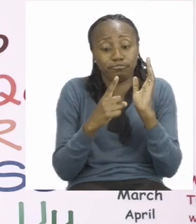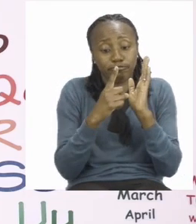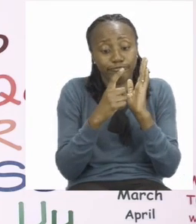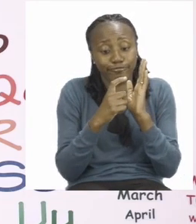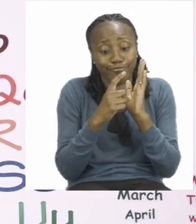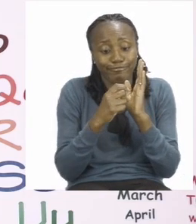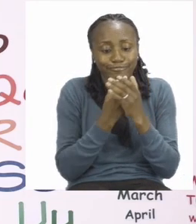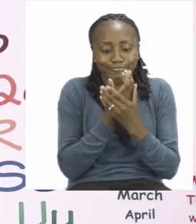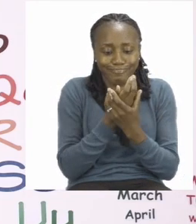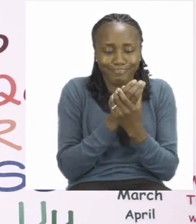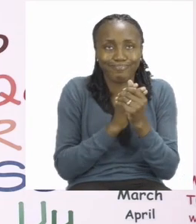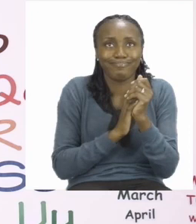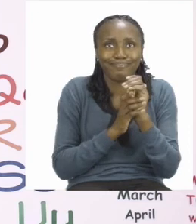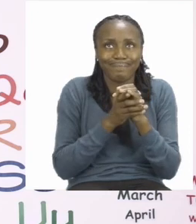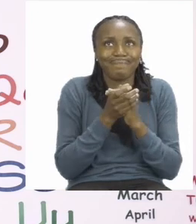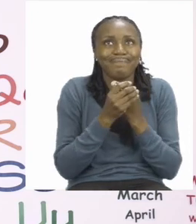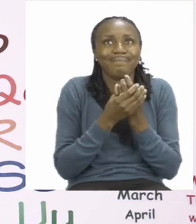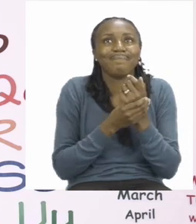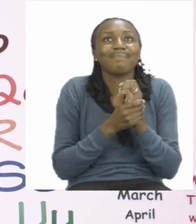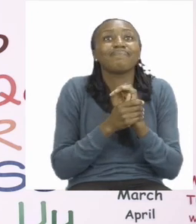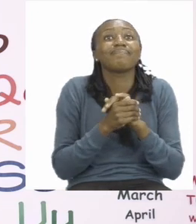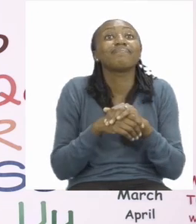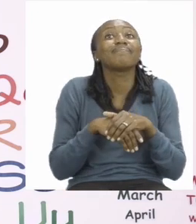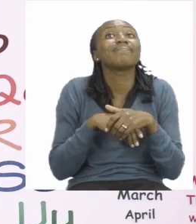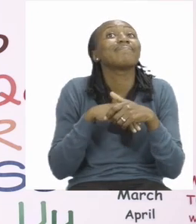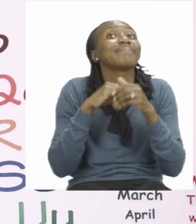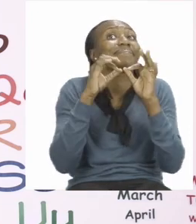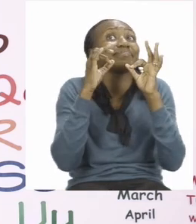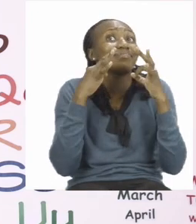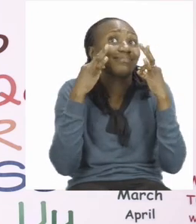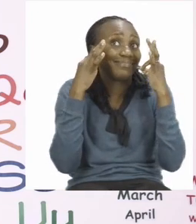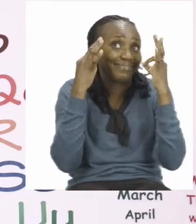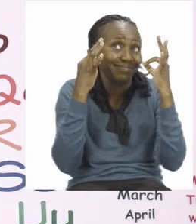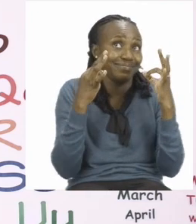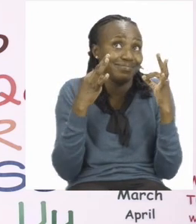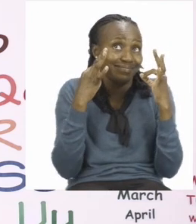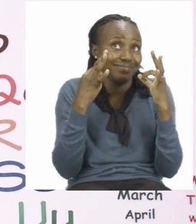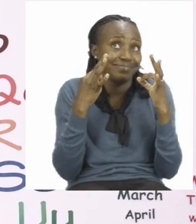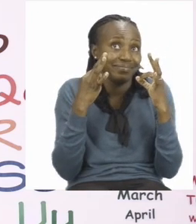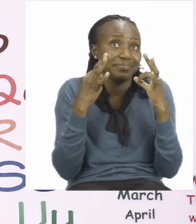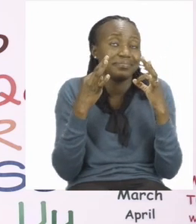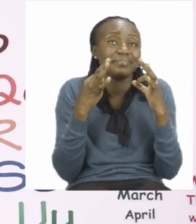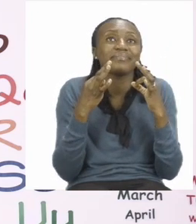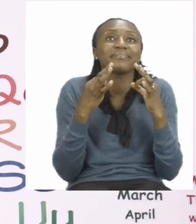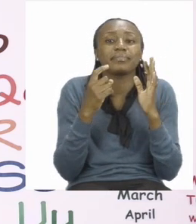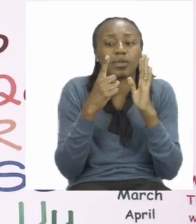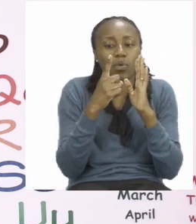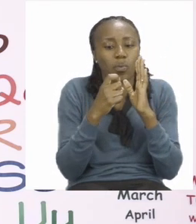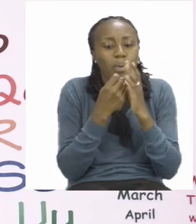sanitize. So let's take our sanitizer and sing our special sanitizing song.